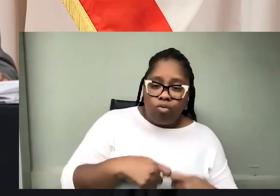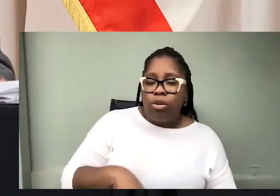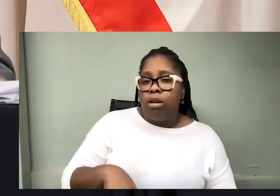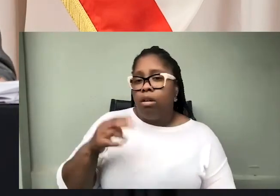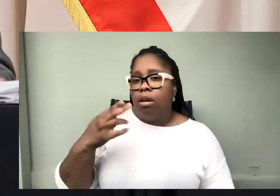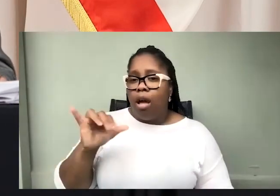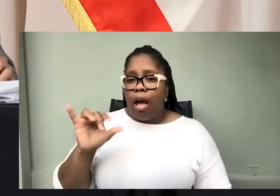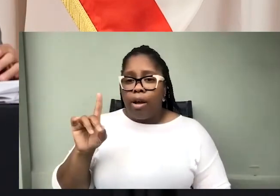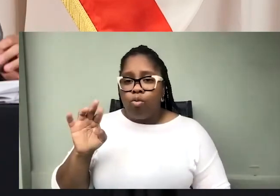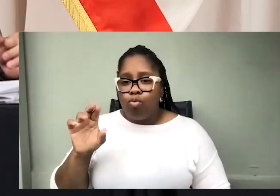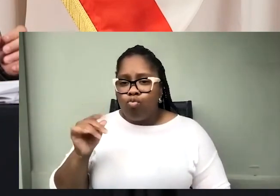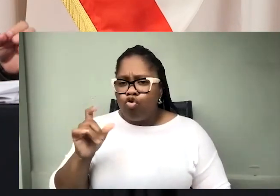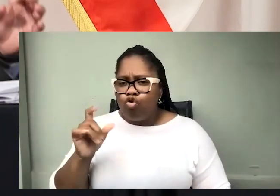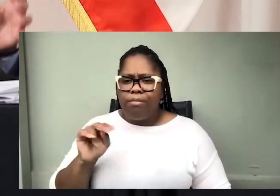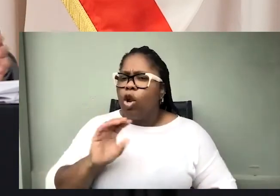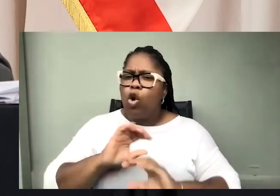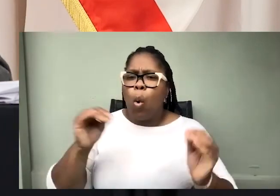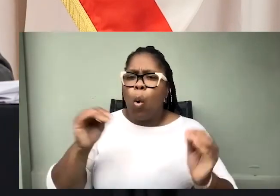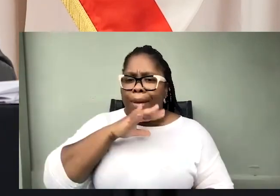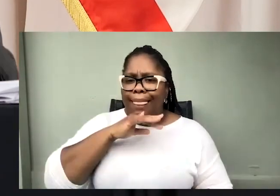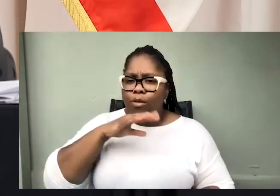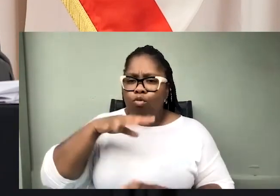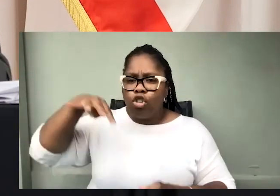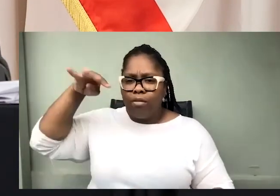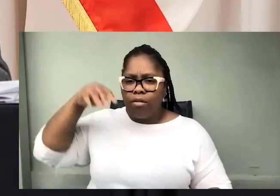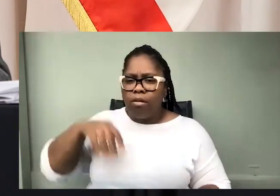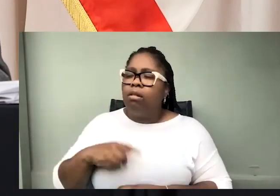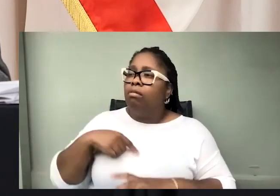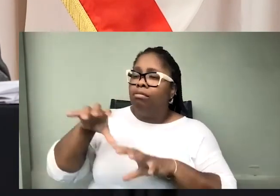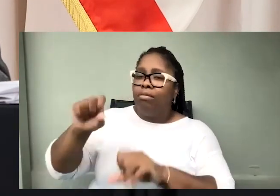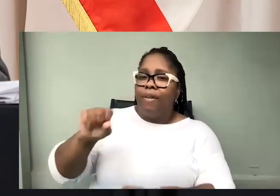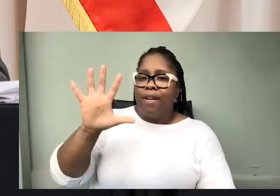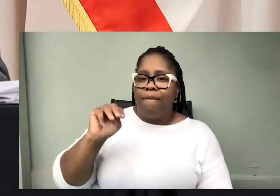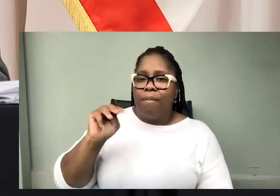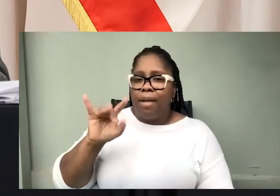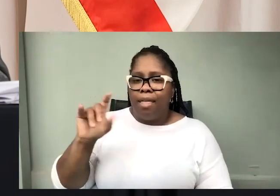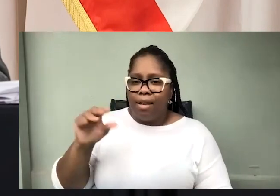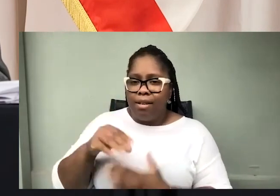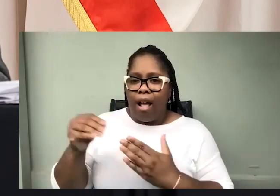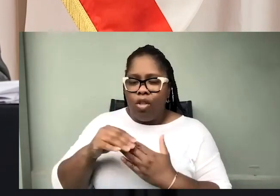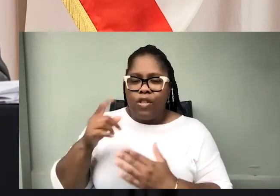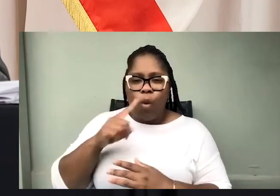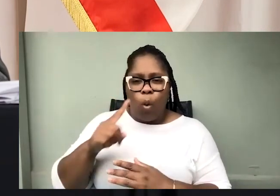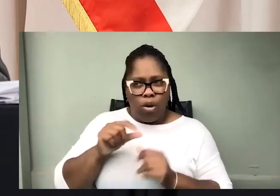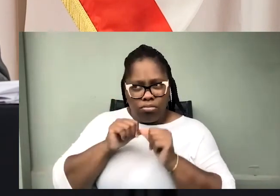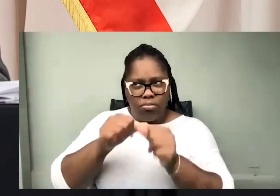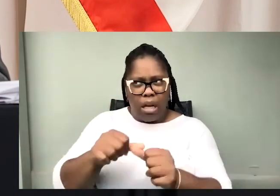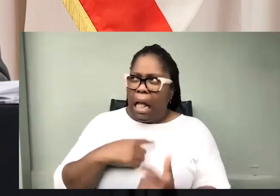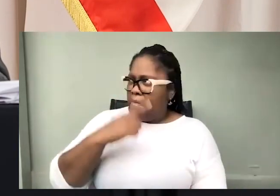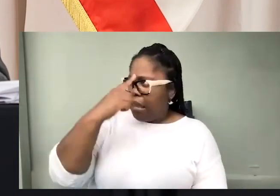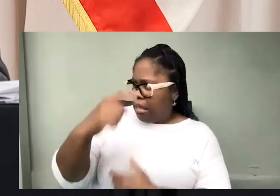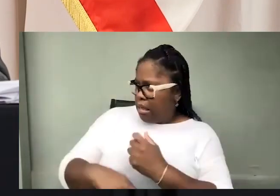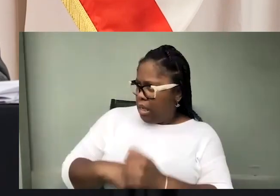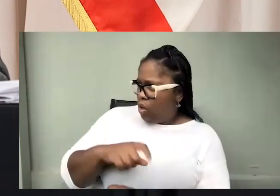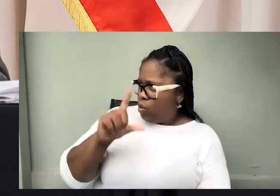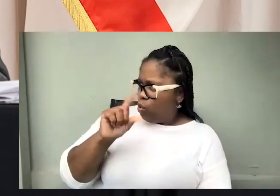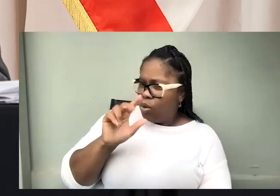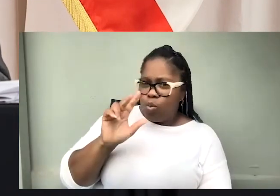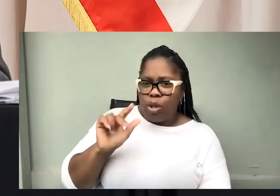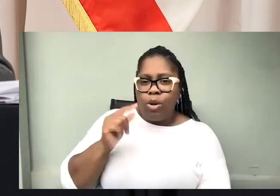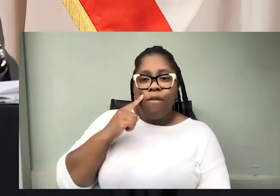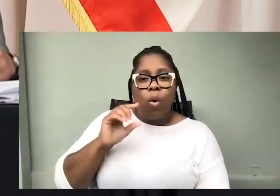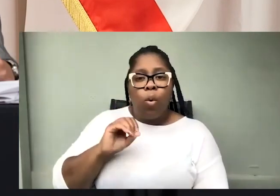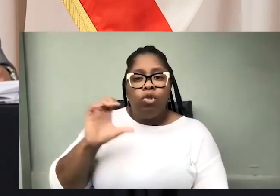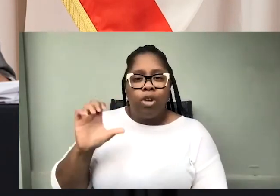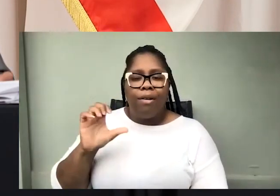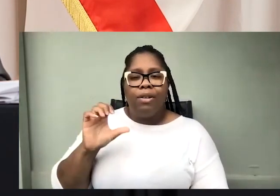be polluting. I also was able to secure $5 million to the Sustainability Decathlon that'll be coming, I think, in 2023 to the Orange County